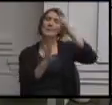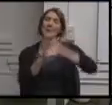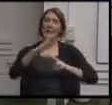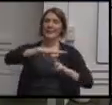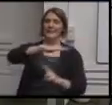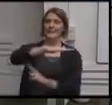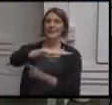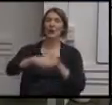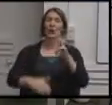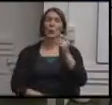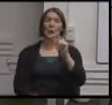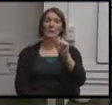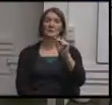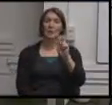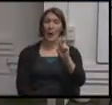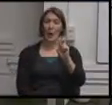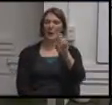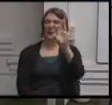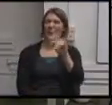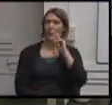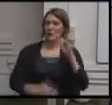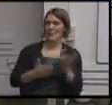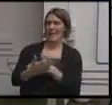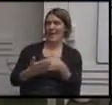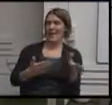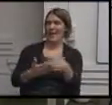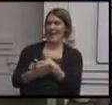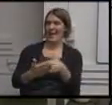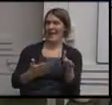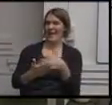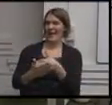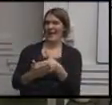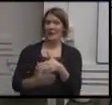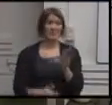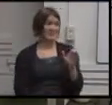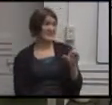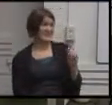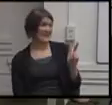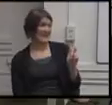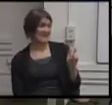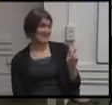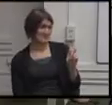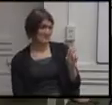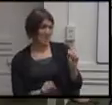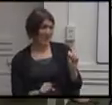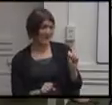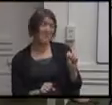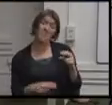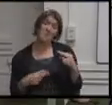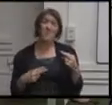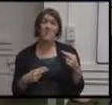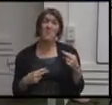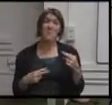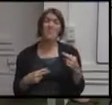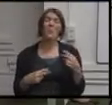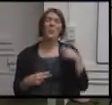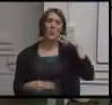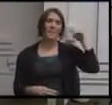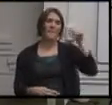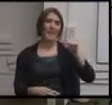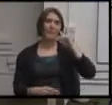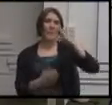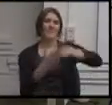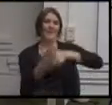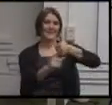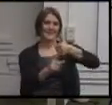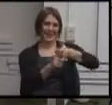Whetstone. I know we've talked to Steve, I don't know if Steve's still here, about we're going to foot the bill for the paint,